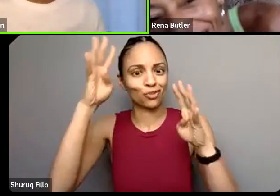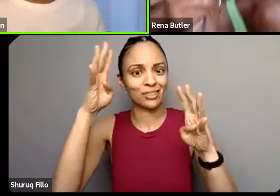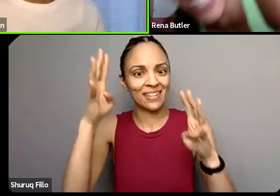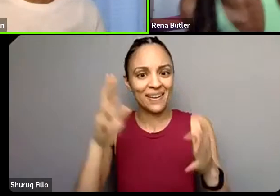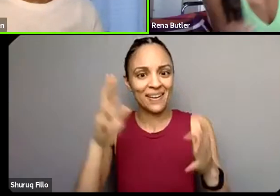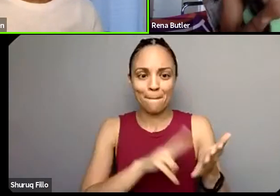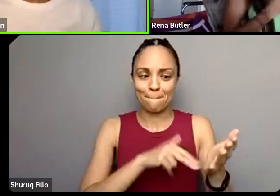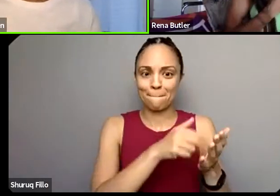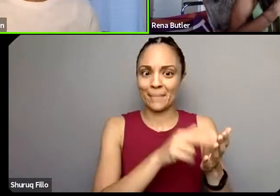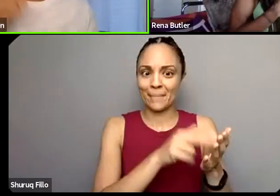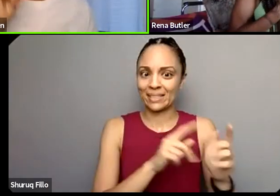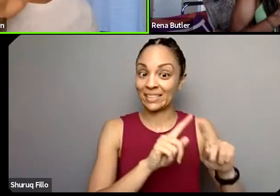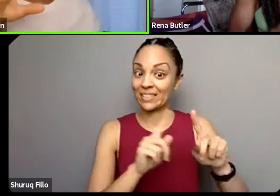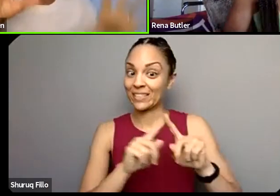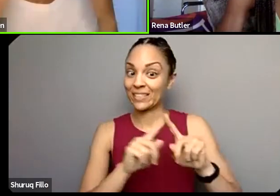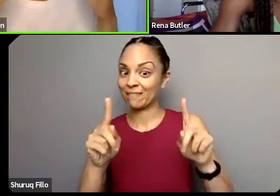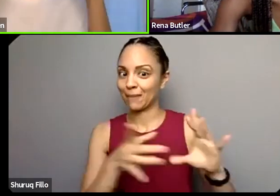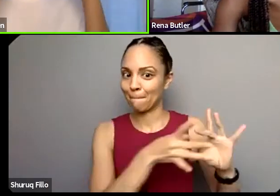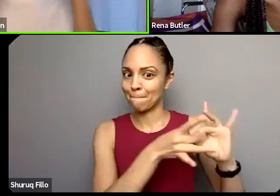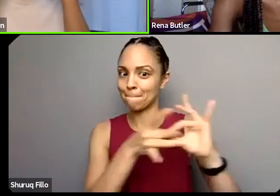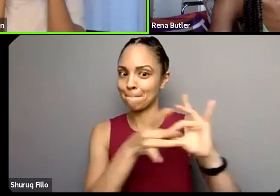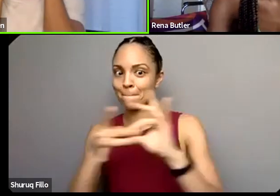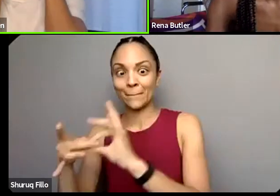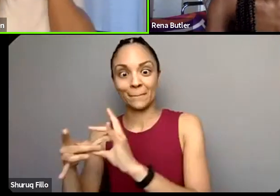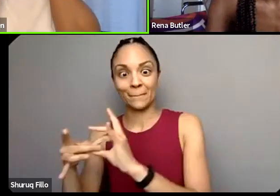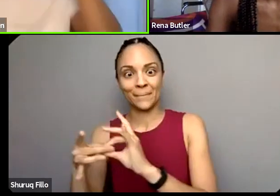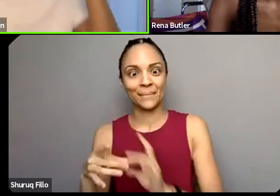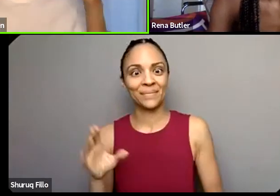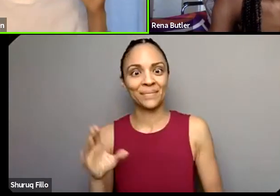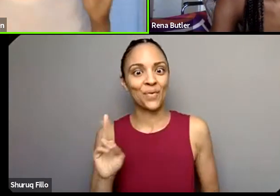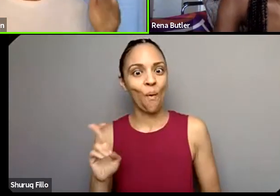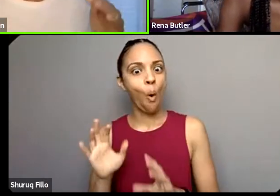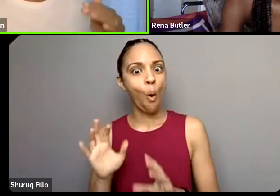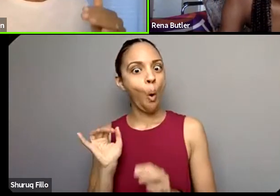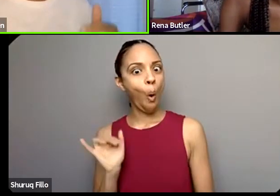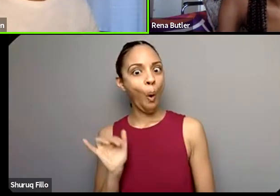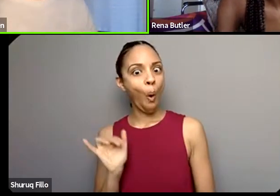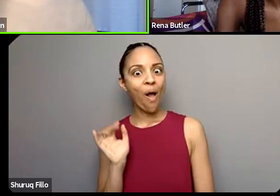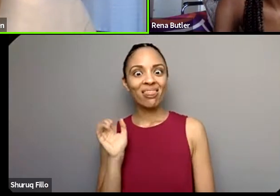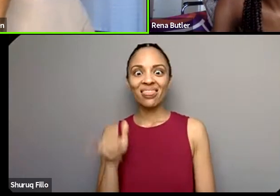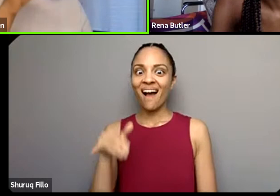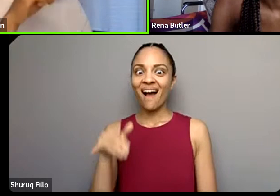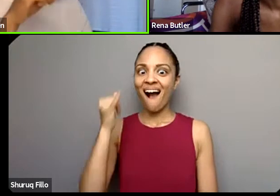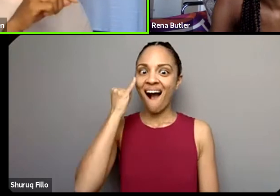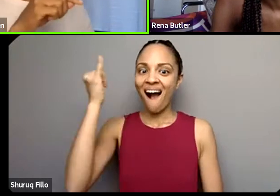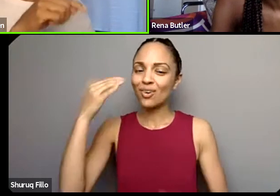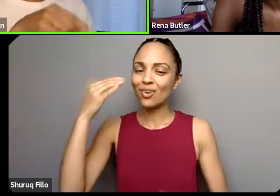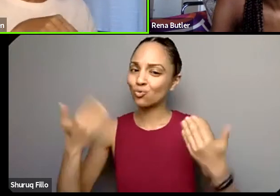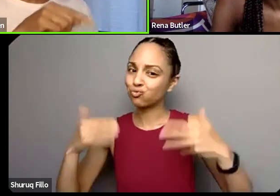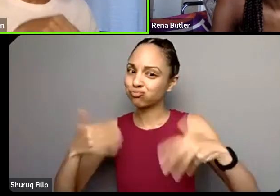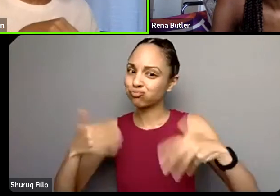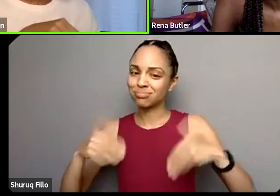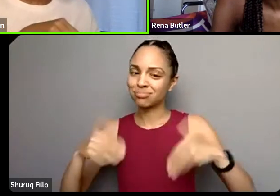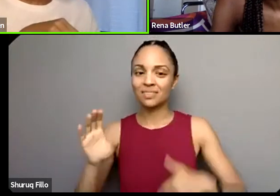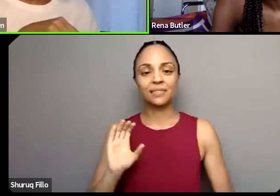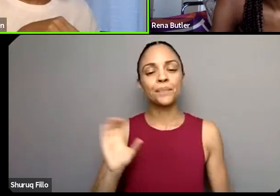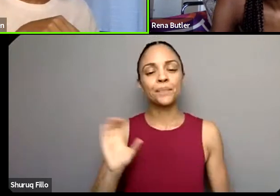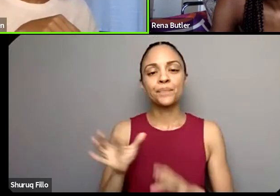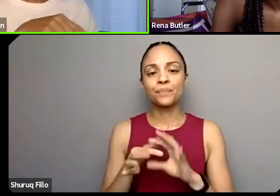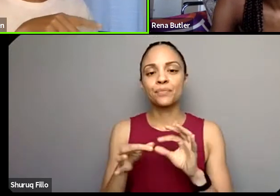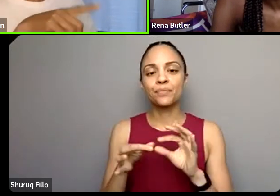write it down. And oh, here's a big question. Oh, it just came to me. Yeah. When you go back and look at your old